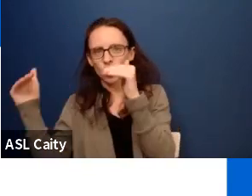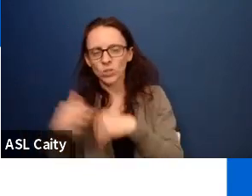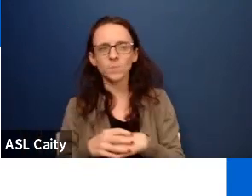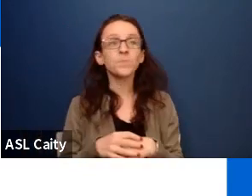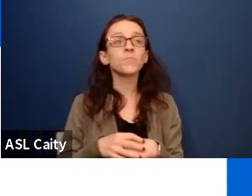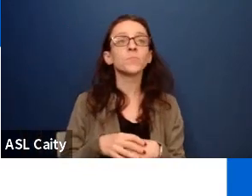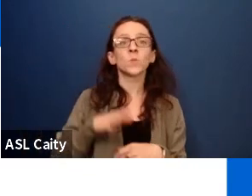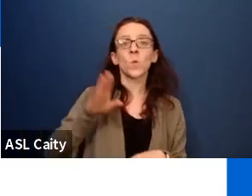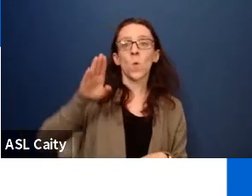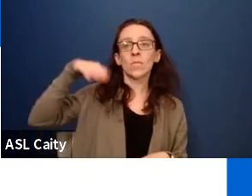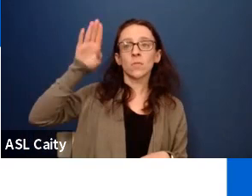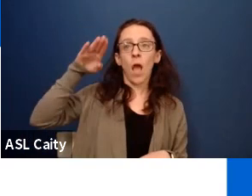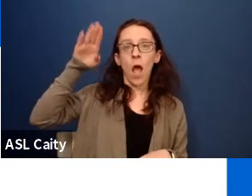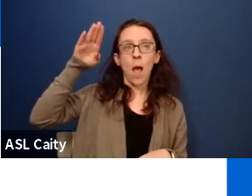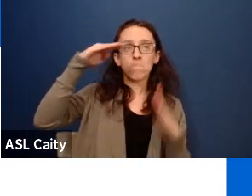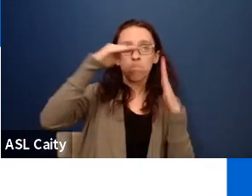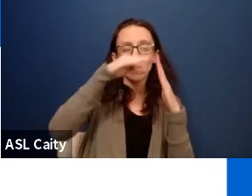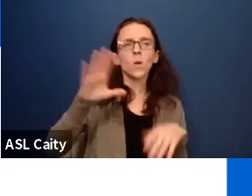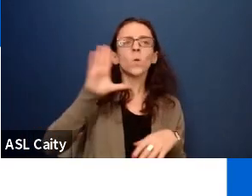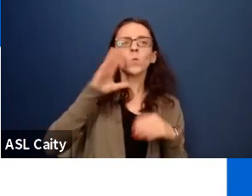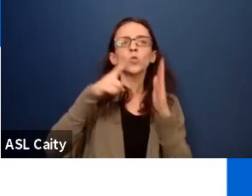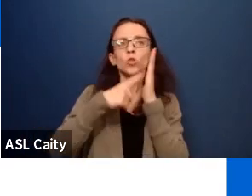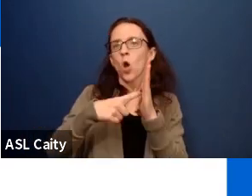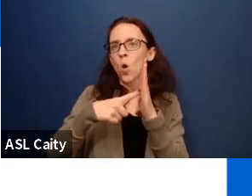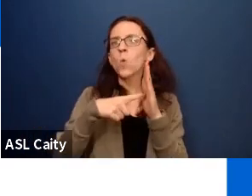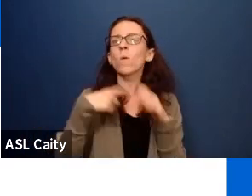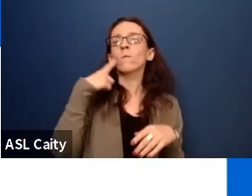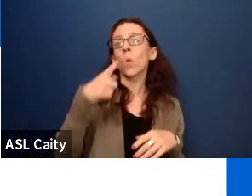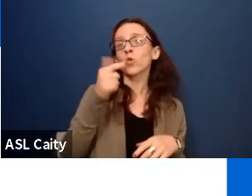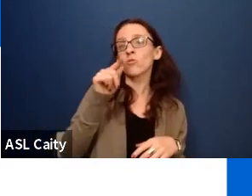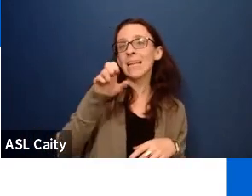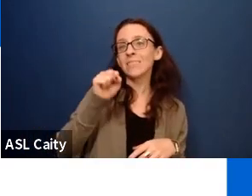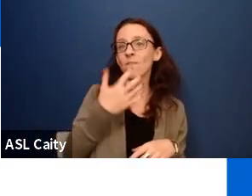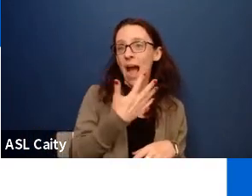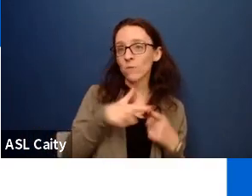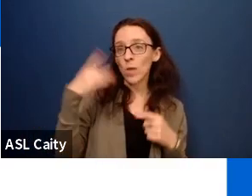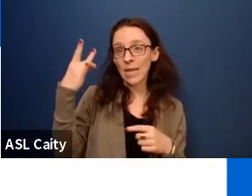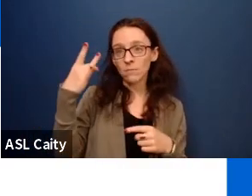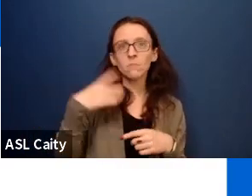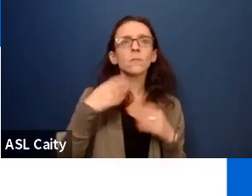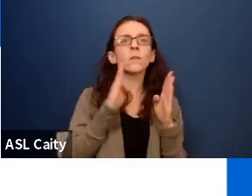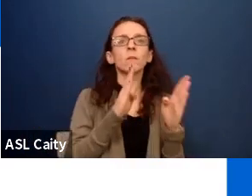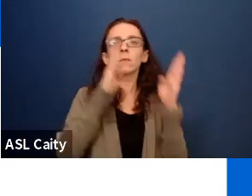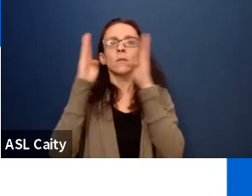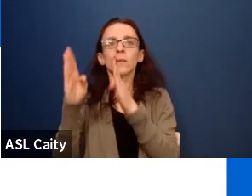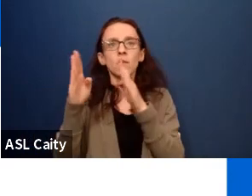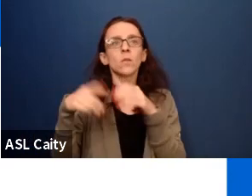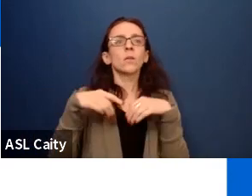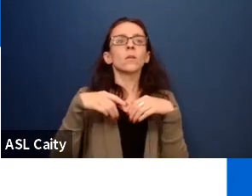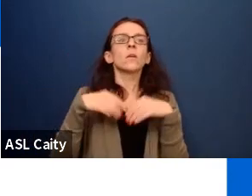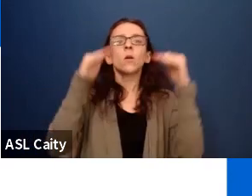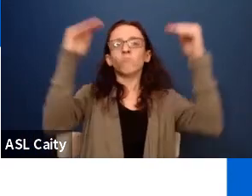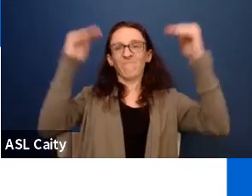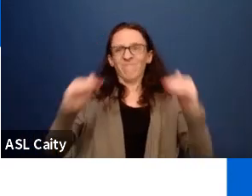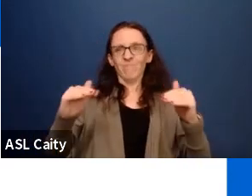top table will show distribution for grades 5 to 8. The second table shows the all grades